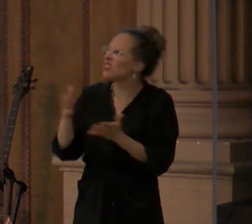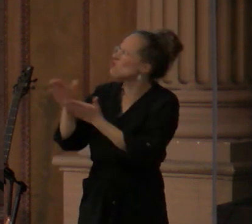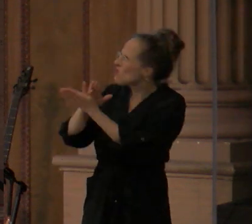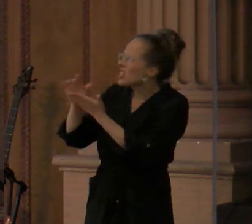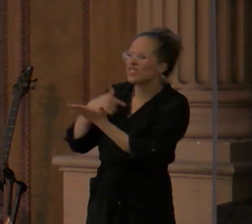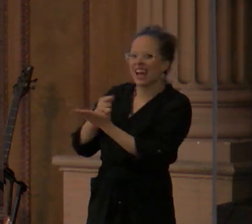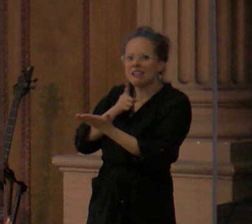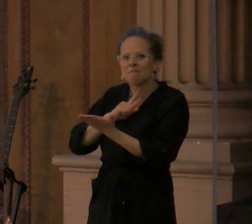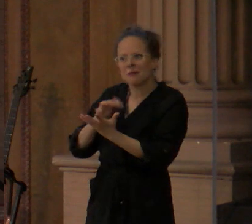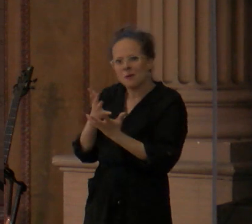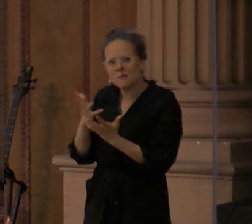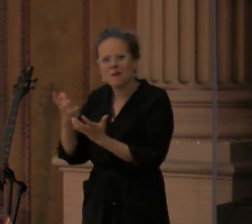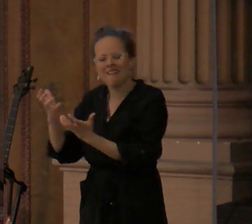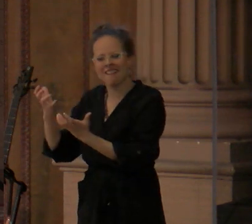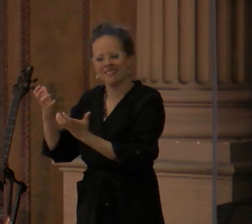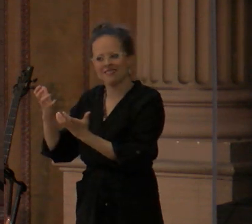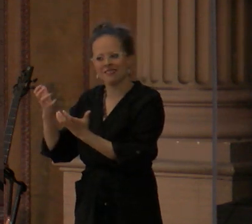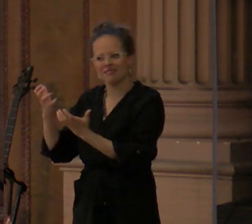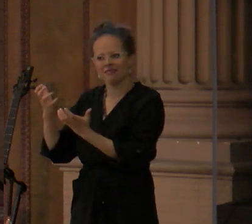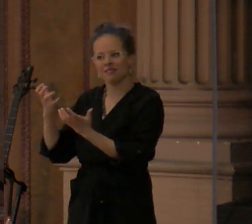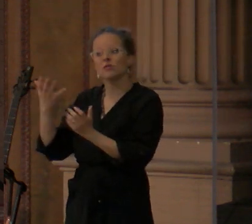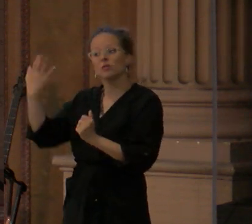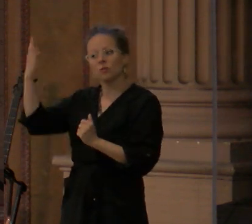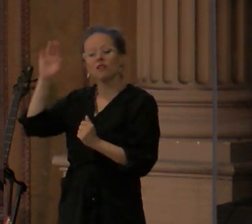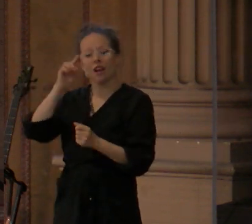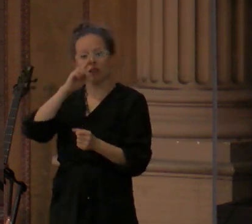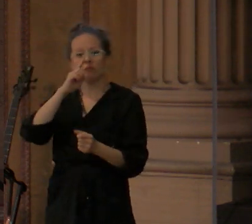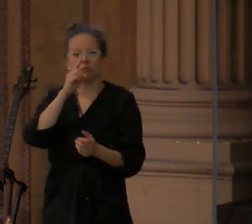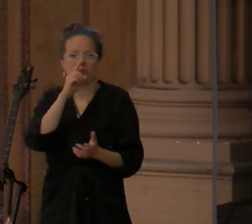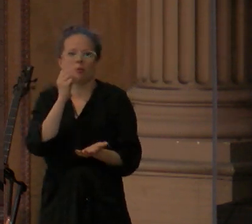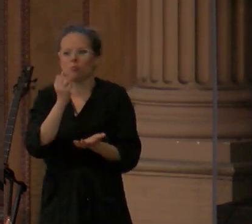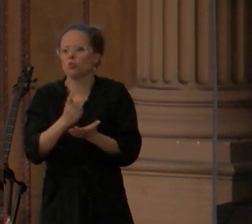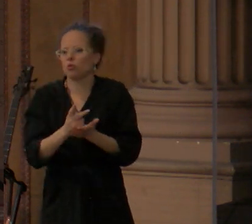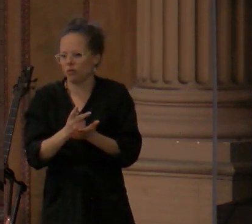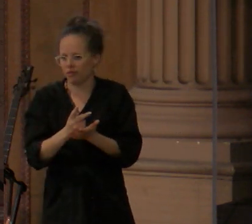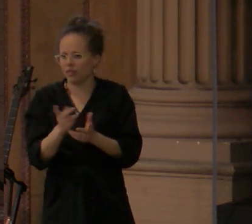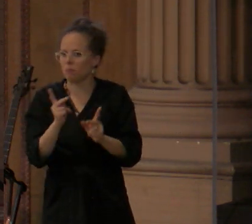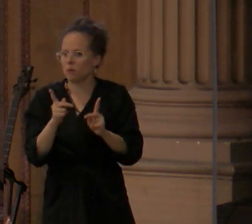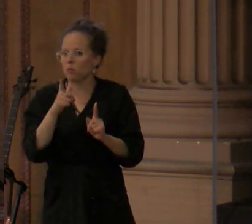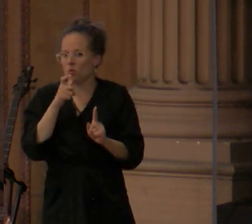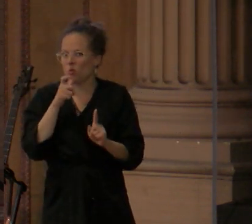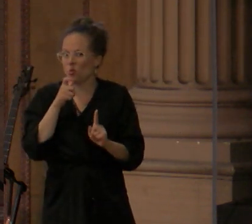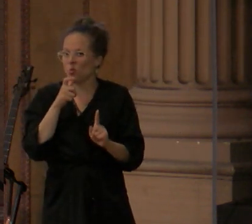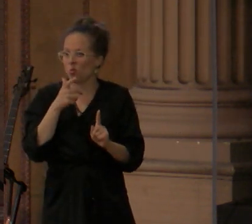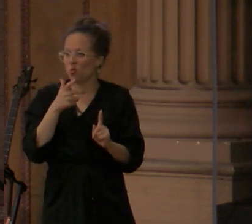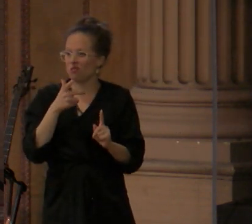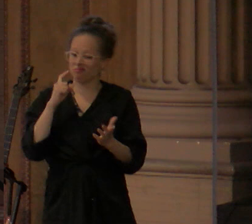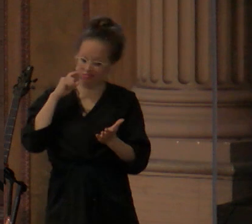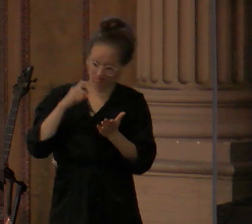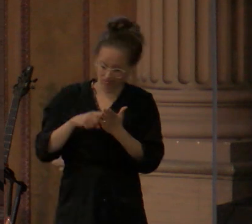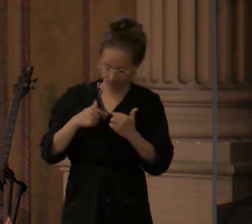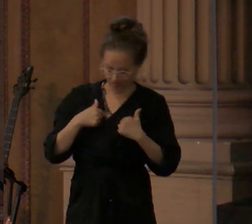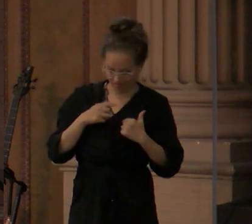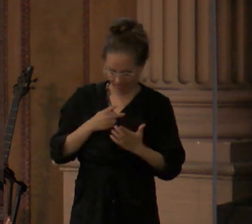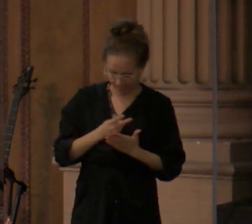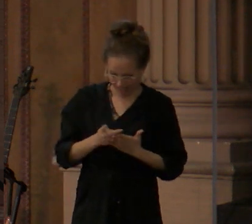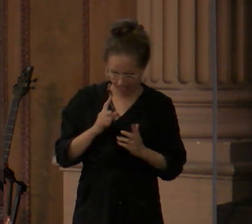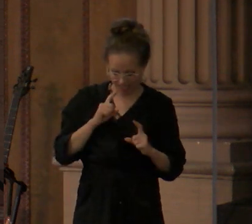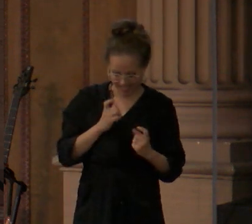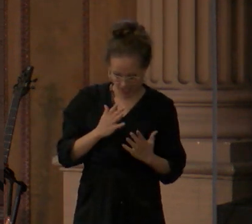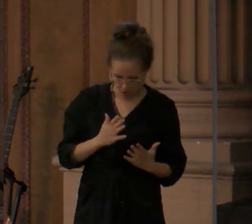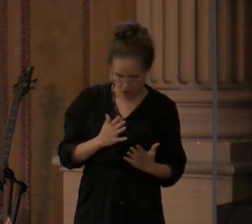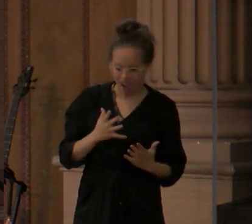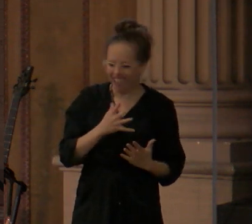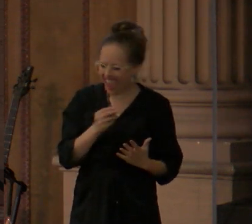So God approves of people who recognize how bankrupt they are spiritually on their own and who are hungry and thirsty to conform their